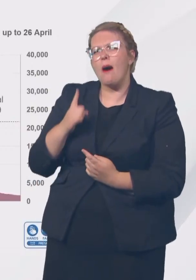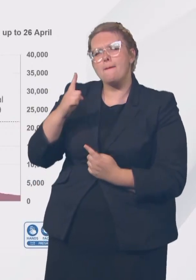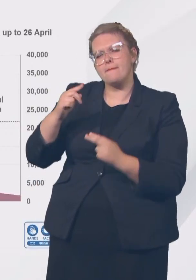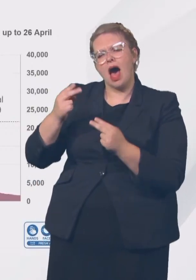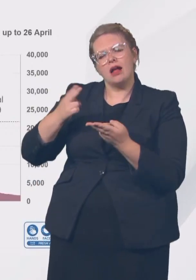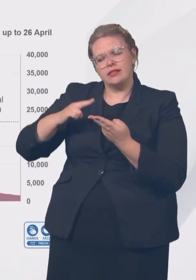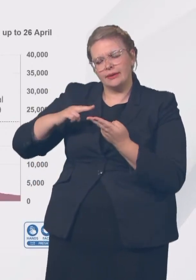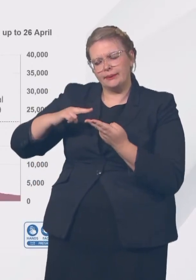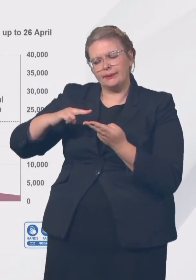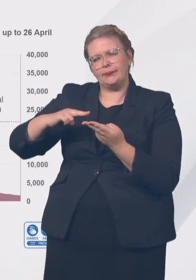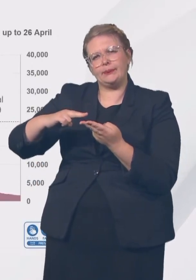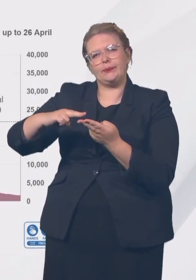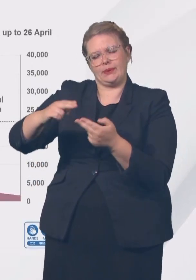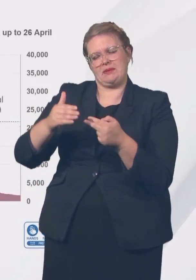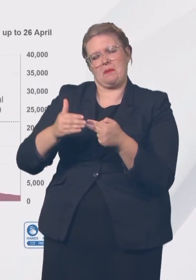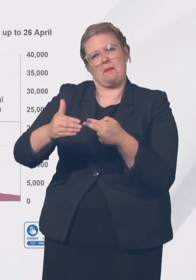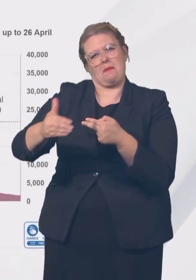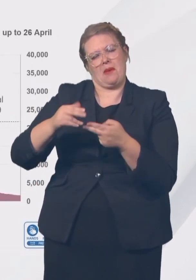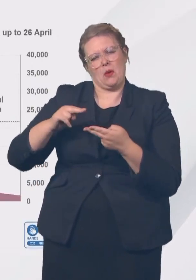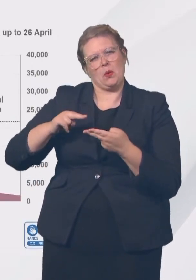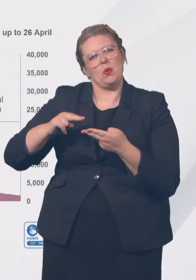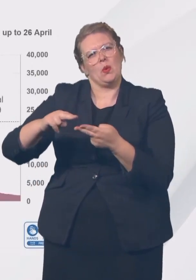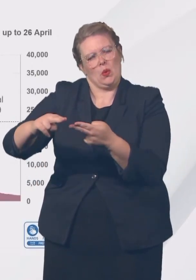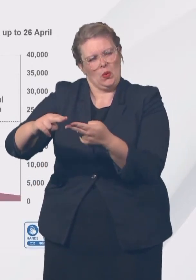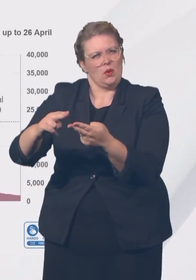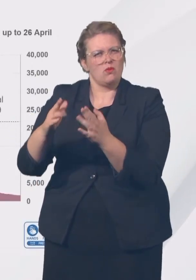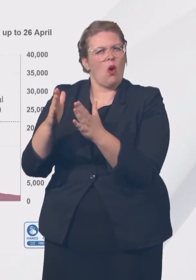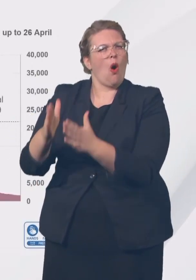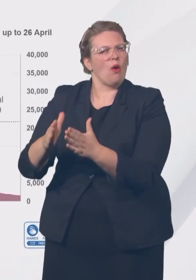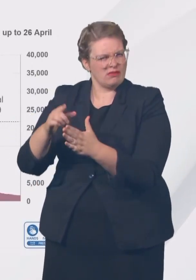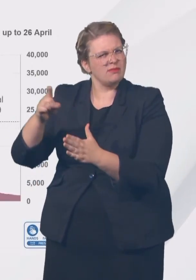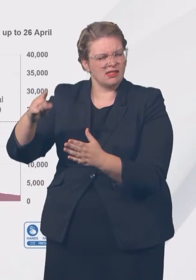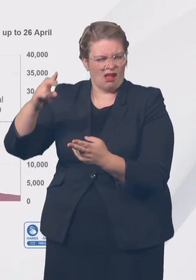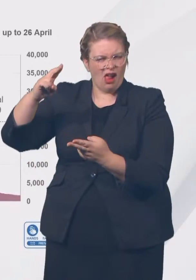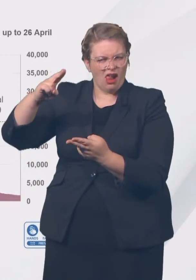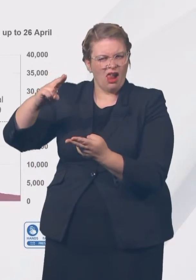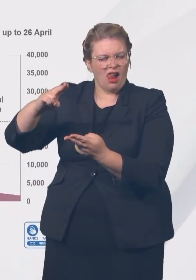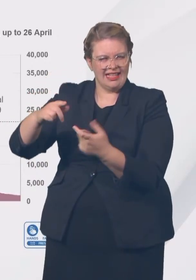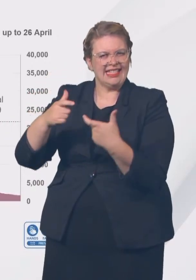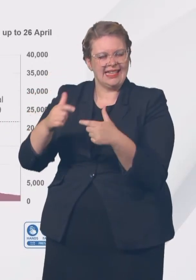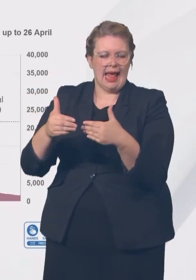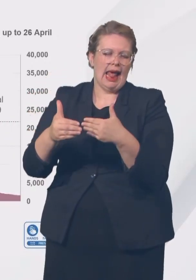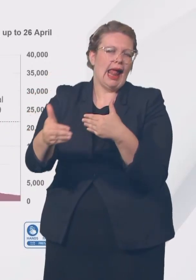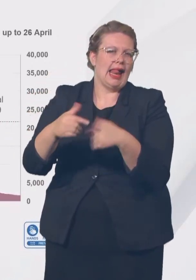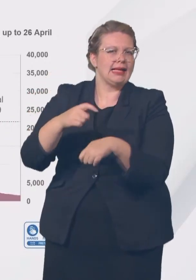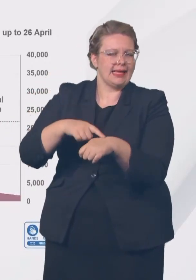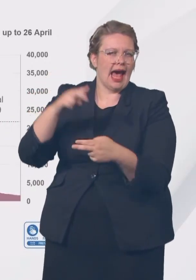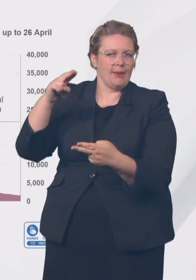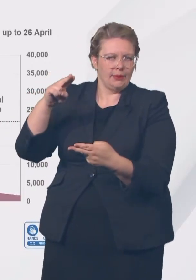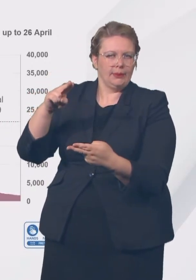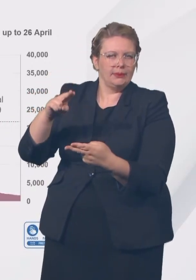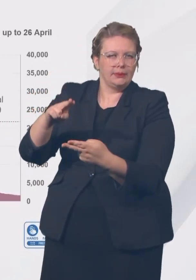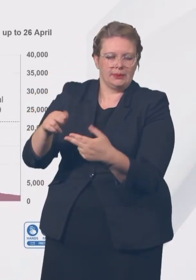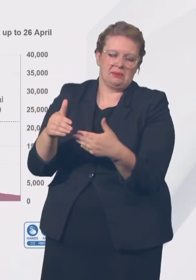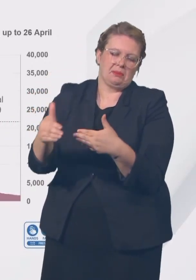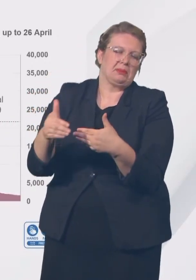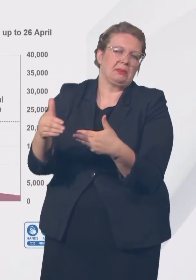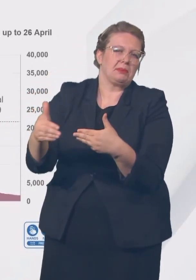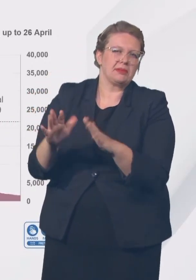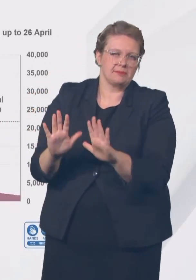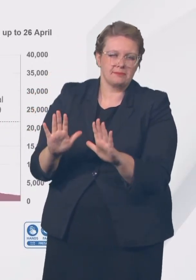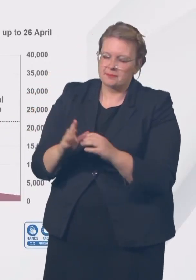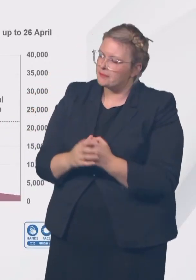little further to run in terms of reductions in the total number of people in hospital in the